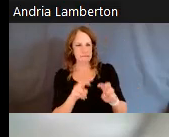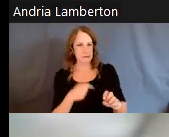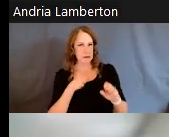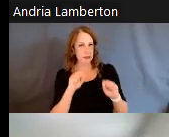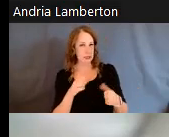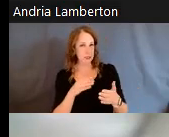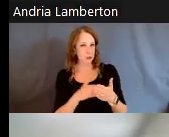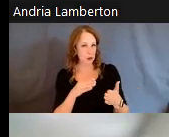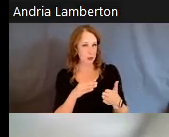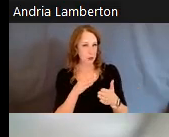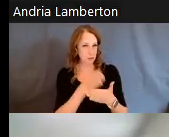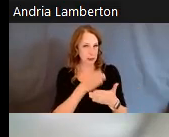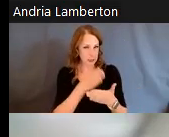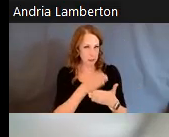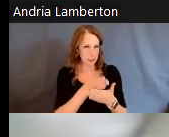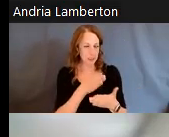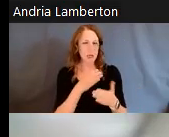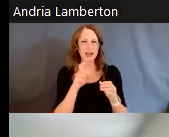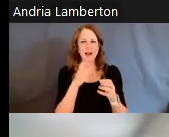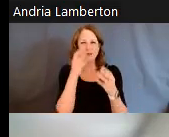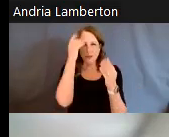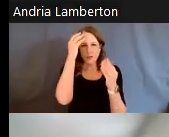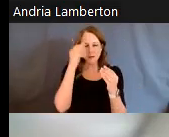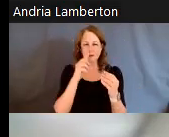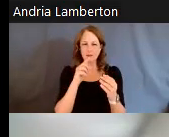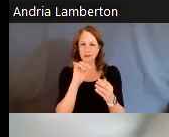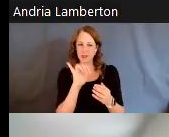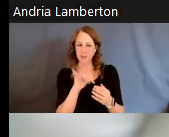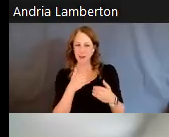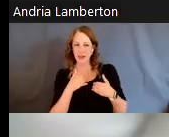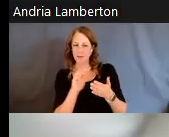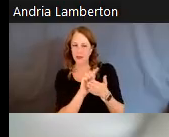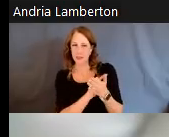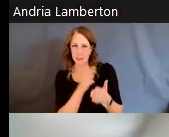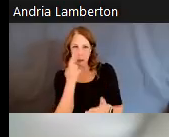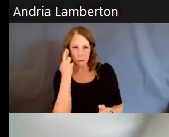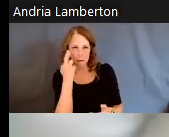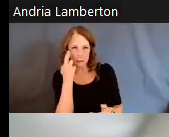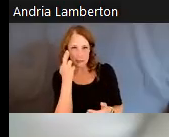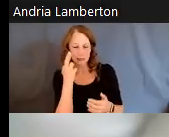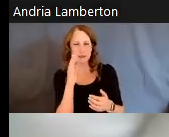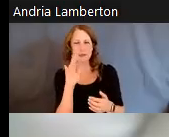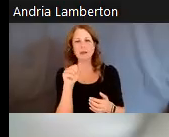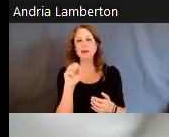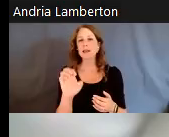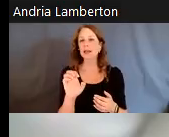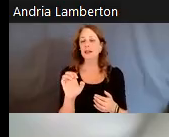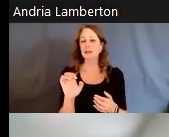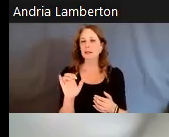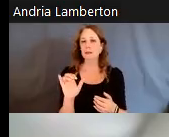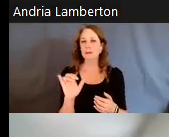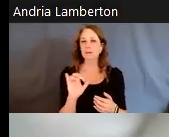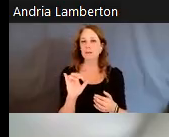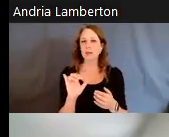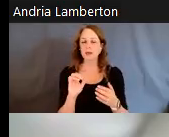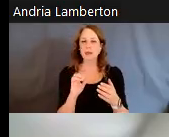they have to consider whether there was some type of legal purpose for the conduct. In cases where the